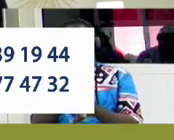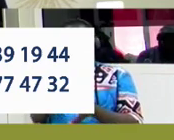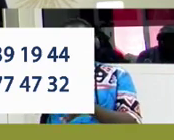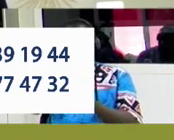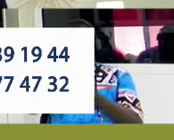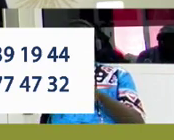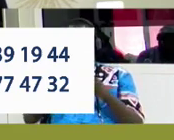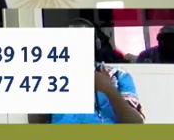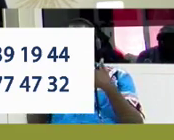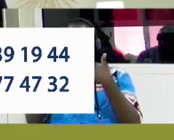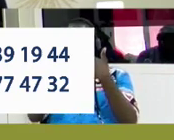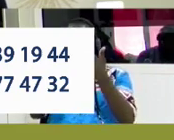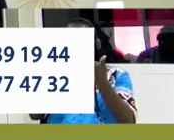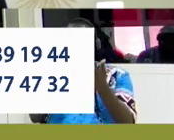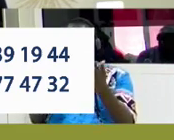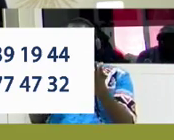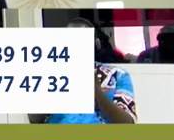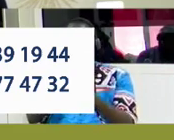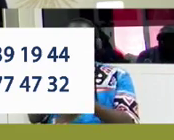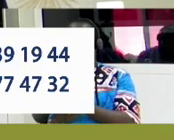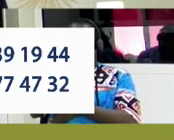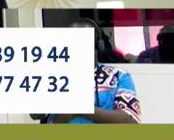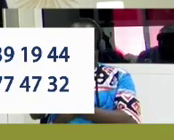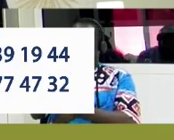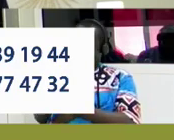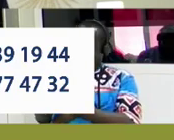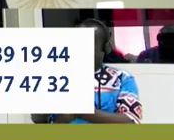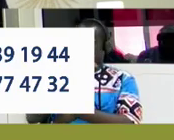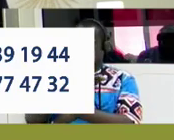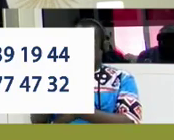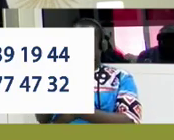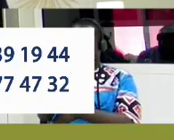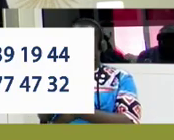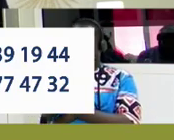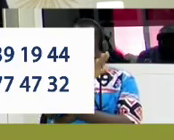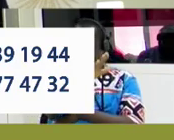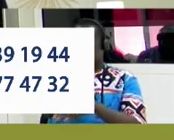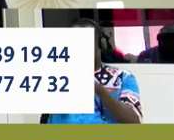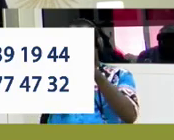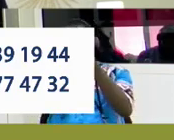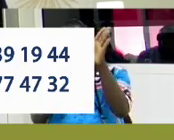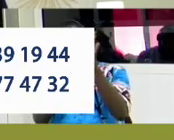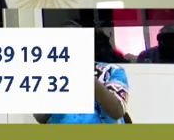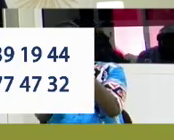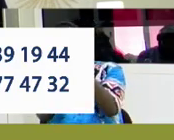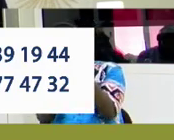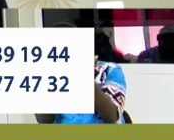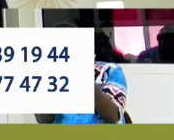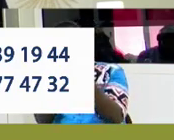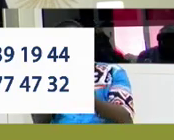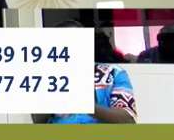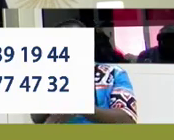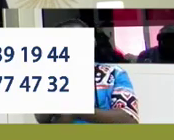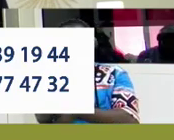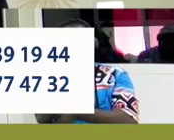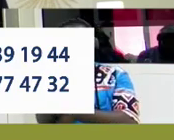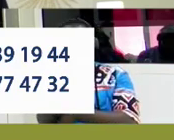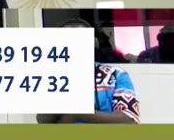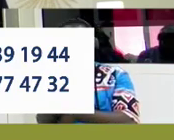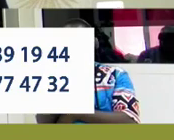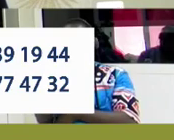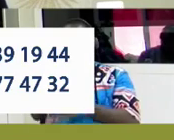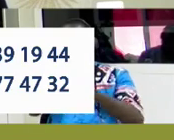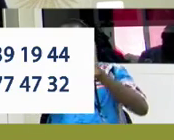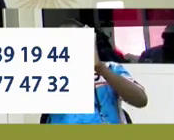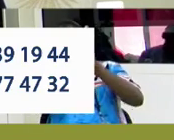us if there were any rules that you were, rule book in particular, as I said, whether or not there were any